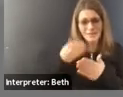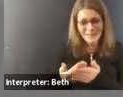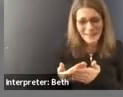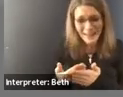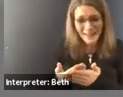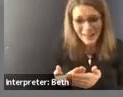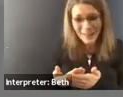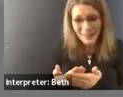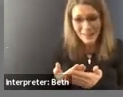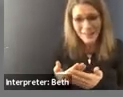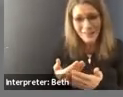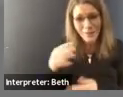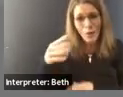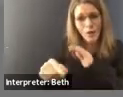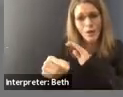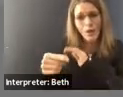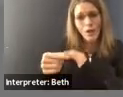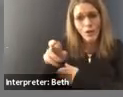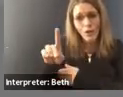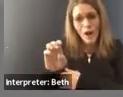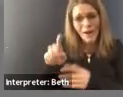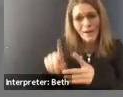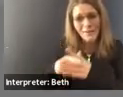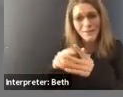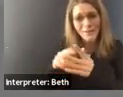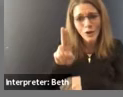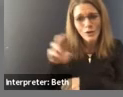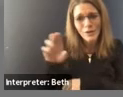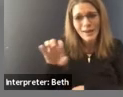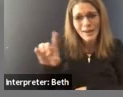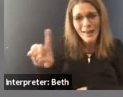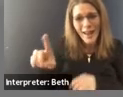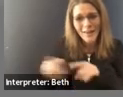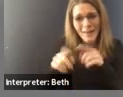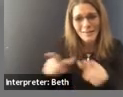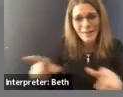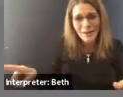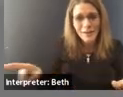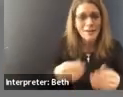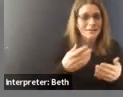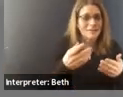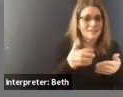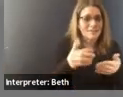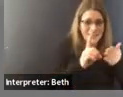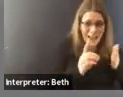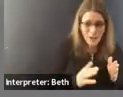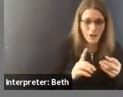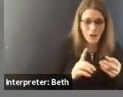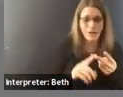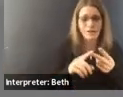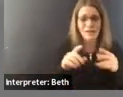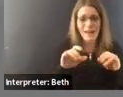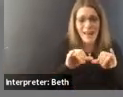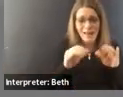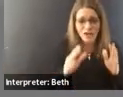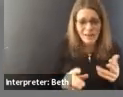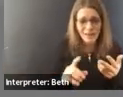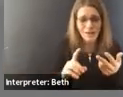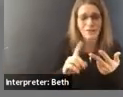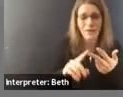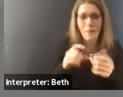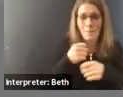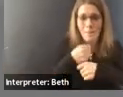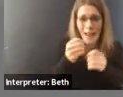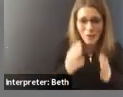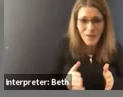people using CAD, engineers, designers, manufacturers, we're this segment of the population. What